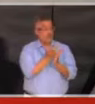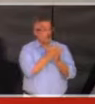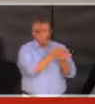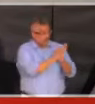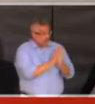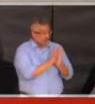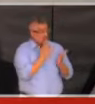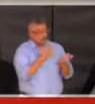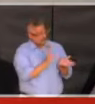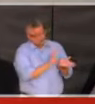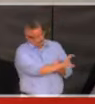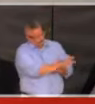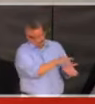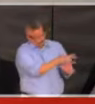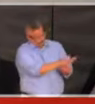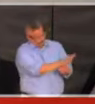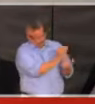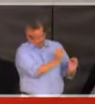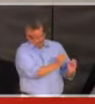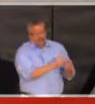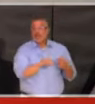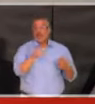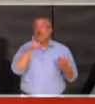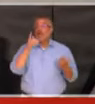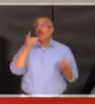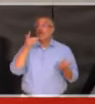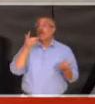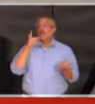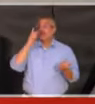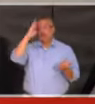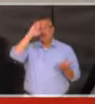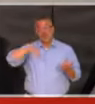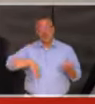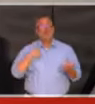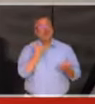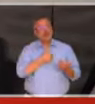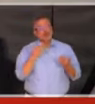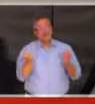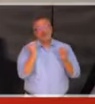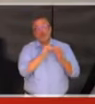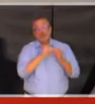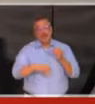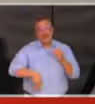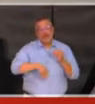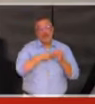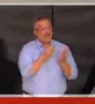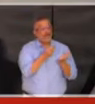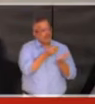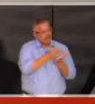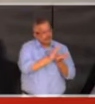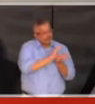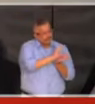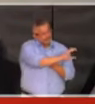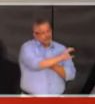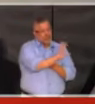know Chancellor Castro and others asked for a lot. We fully funded that, and we said, you know what? We're going to go more. We're going to fund an